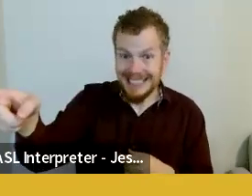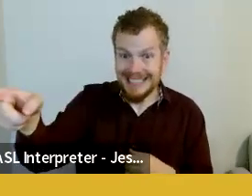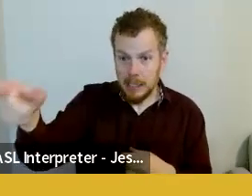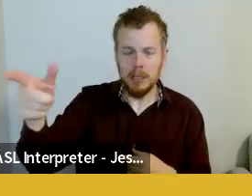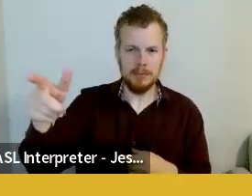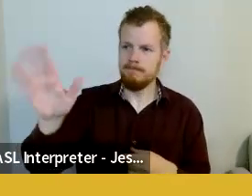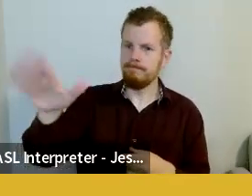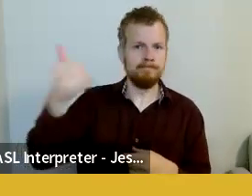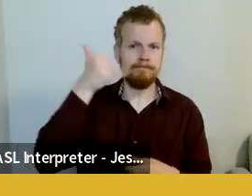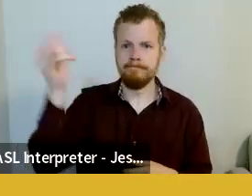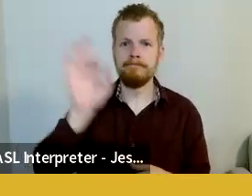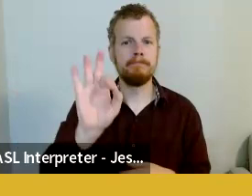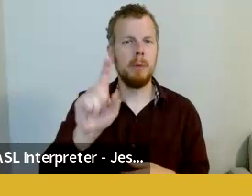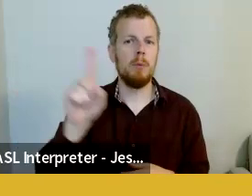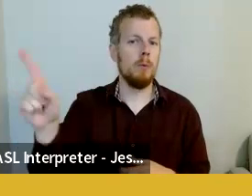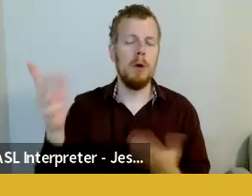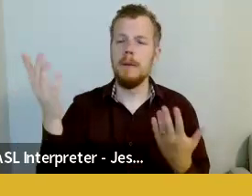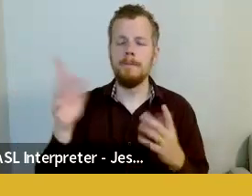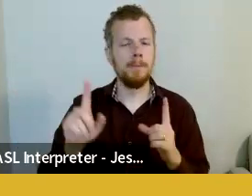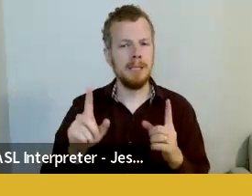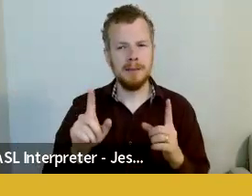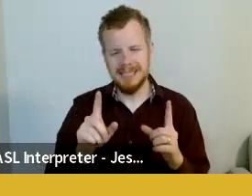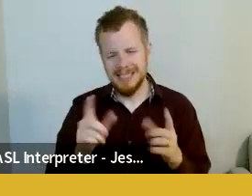and move them to a cool place.